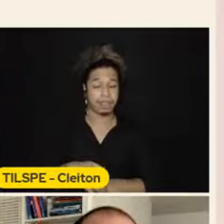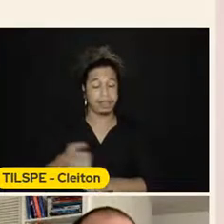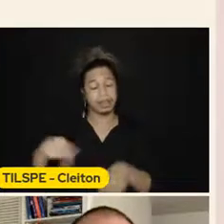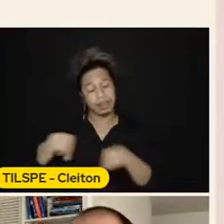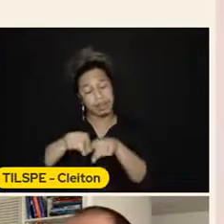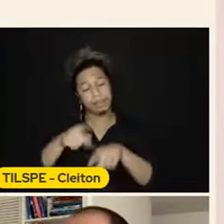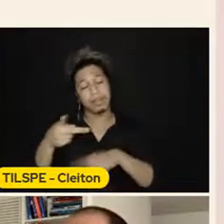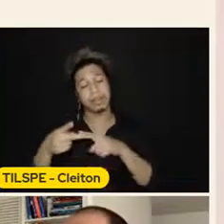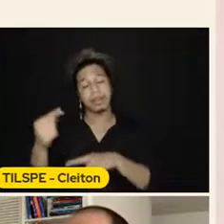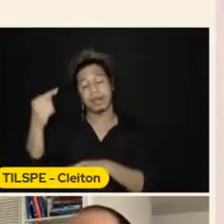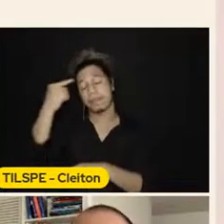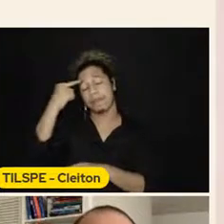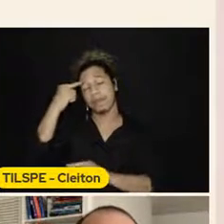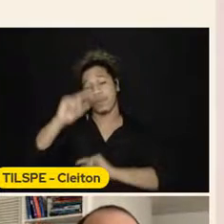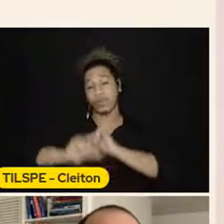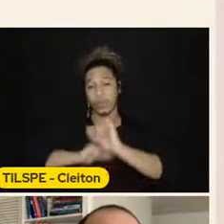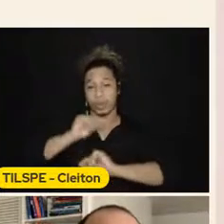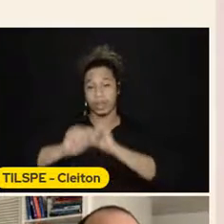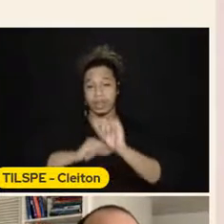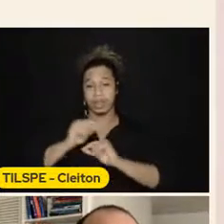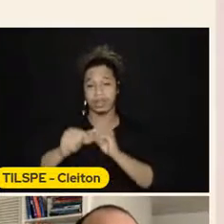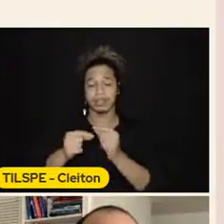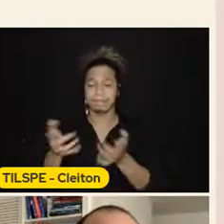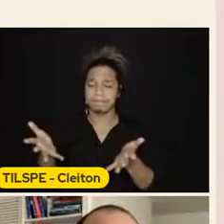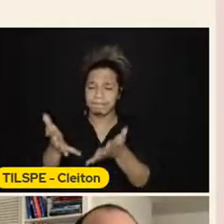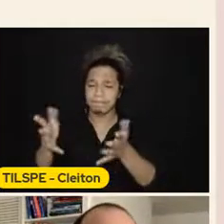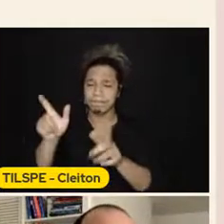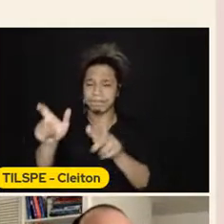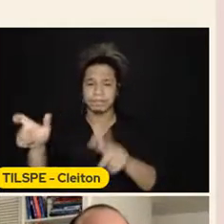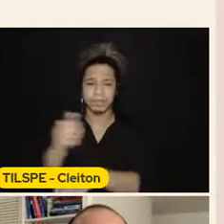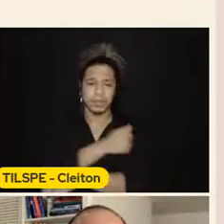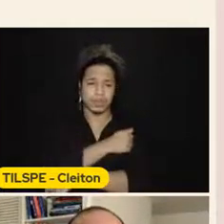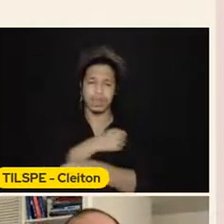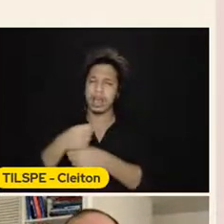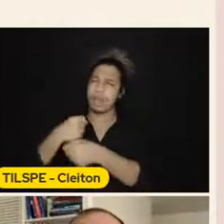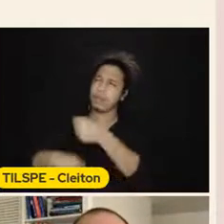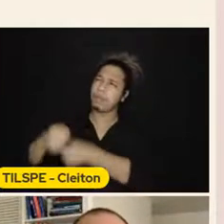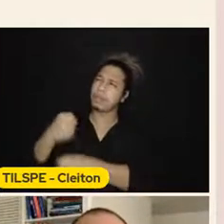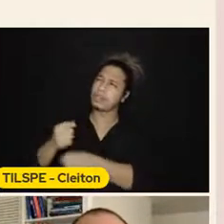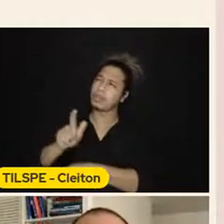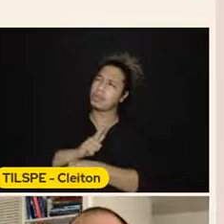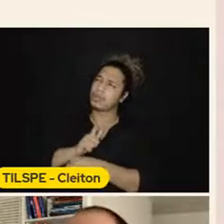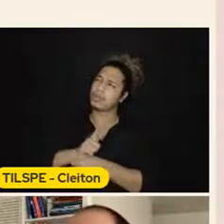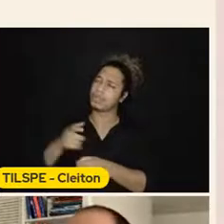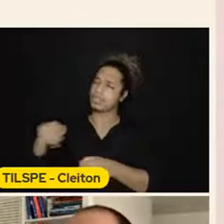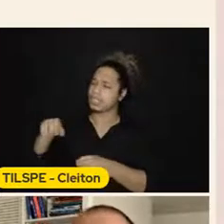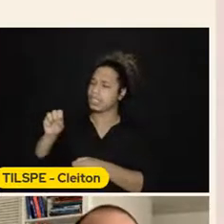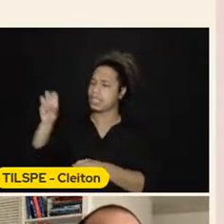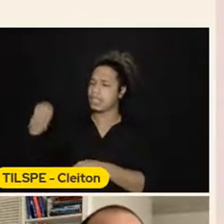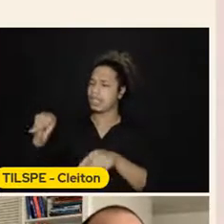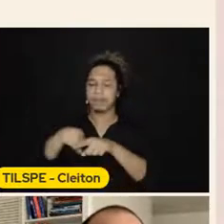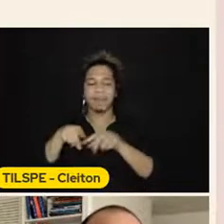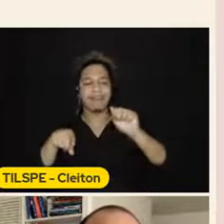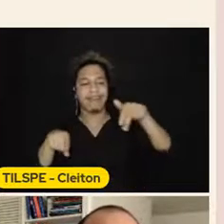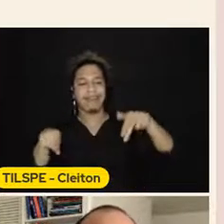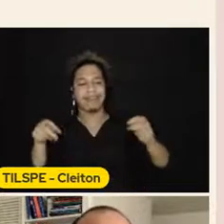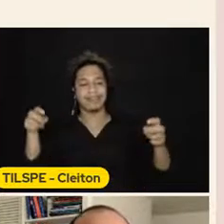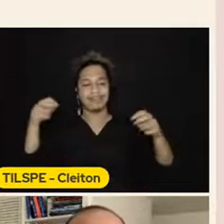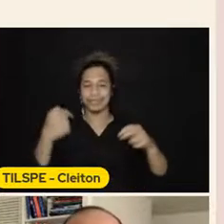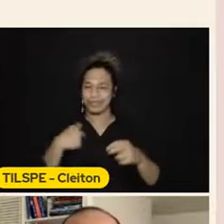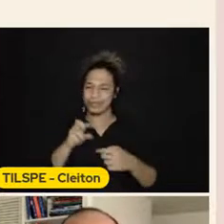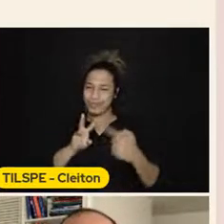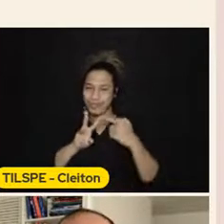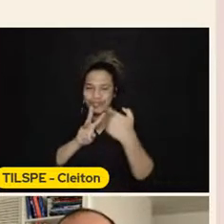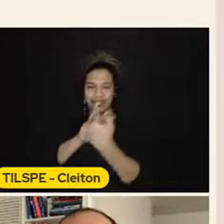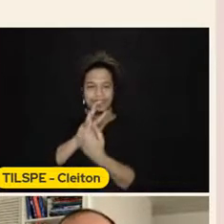growth mindset. When I came last year and I talked and I had Sam and Anna presenting with me,